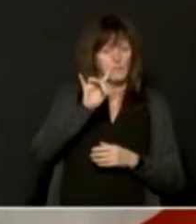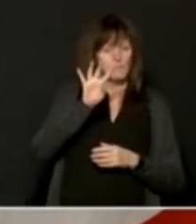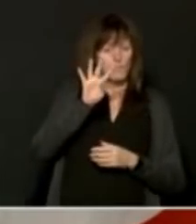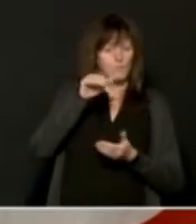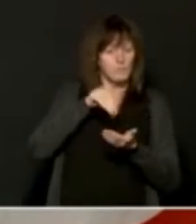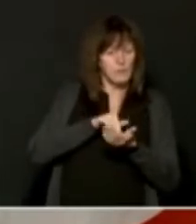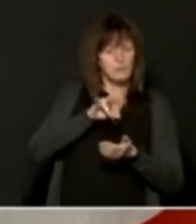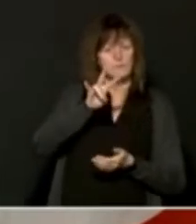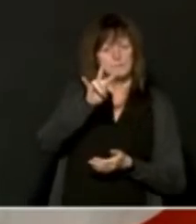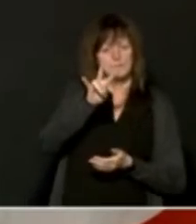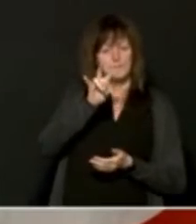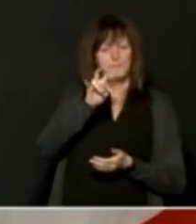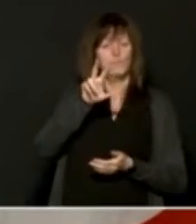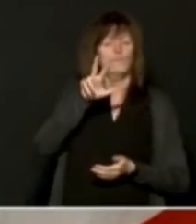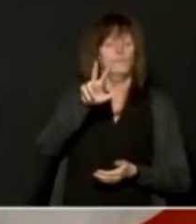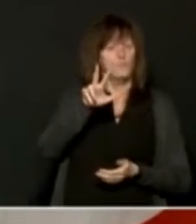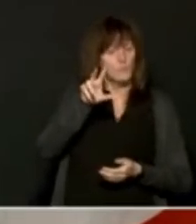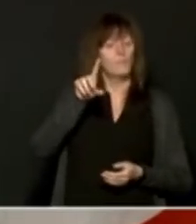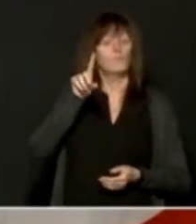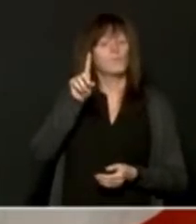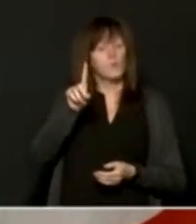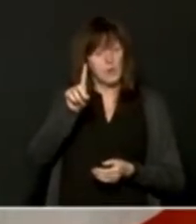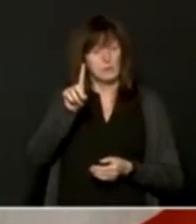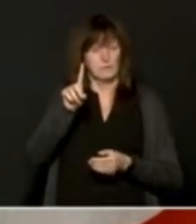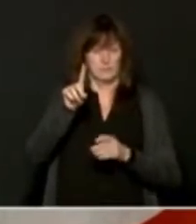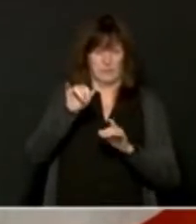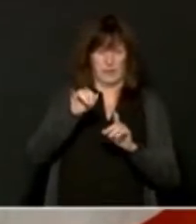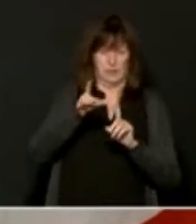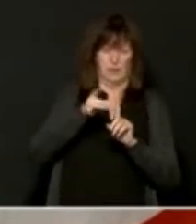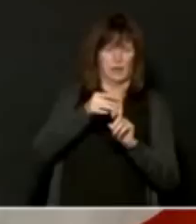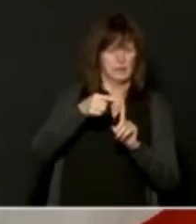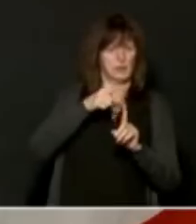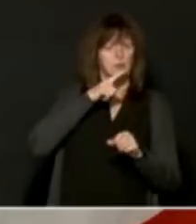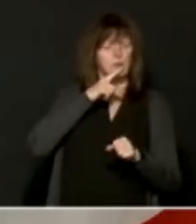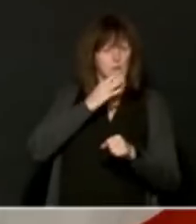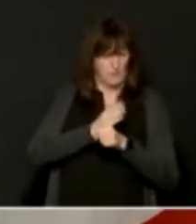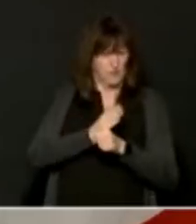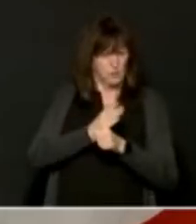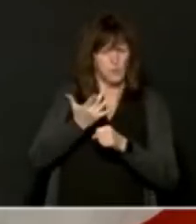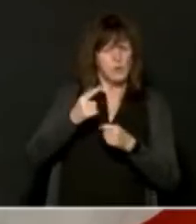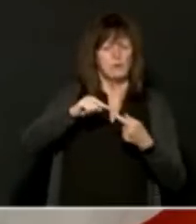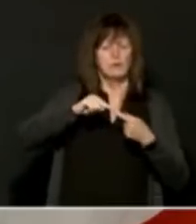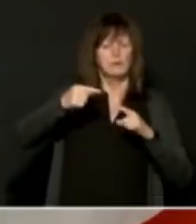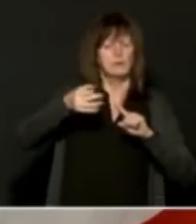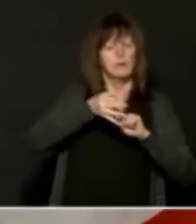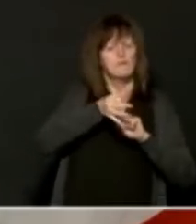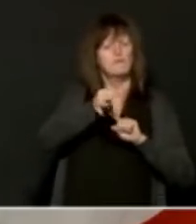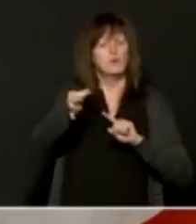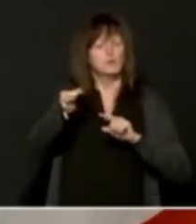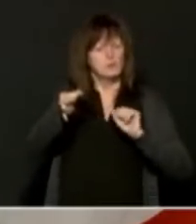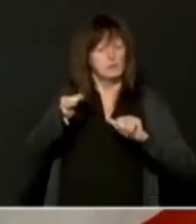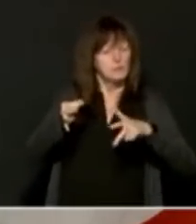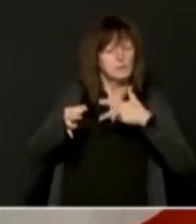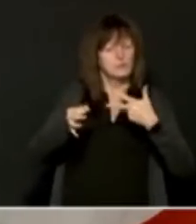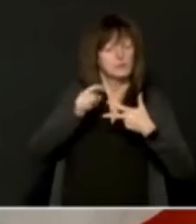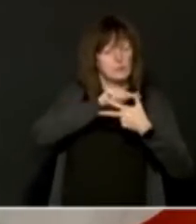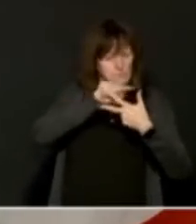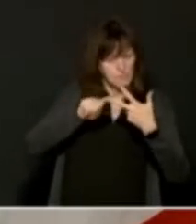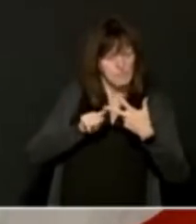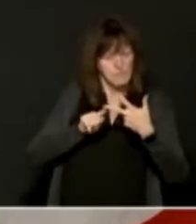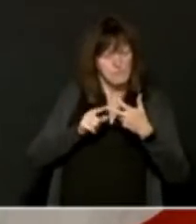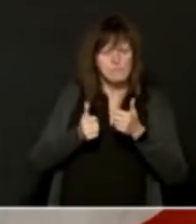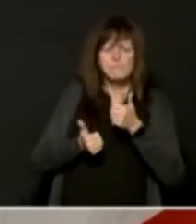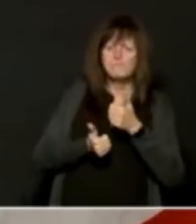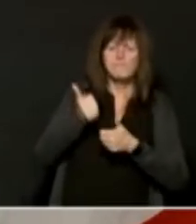84,731 cases that are confirmed variants of concern in Ontario. The majority of these